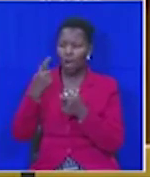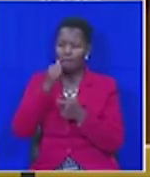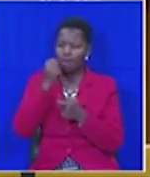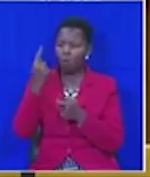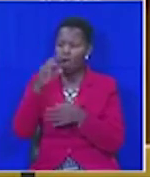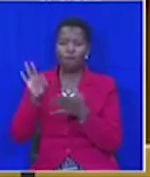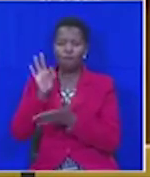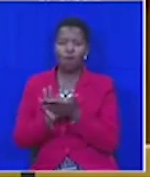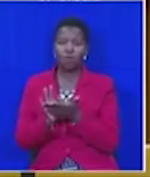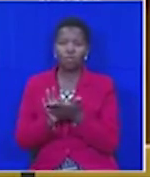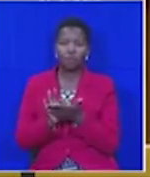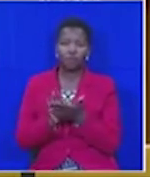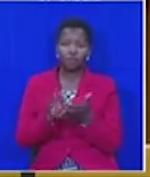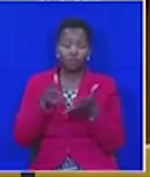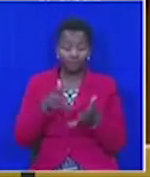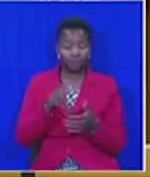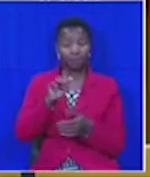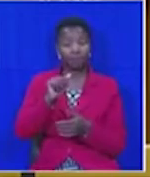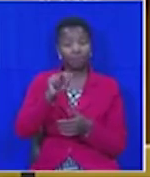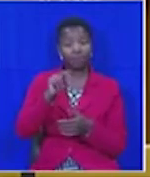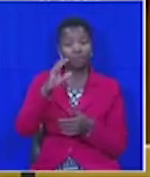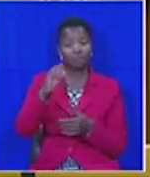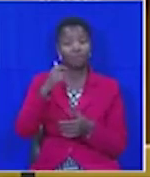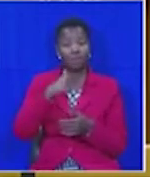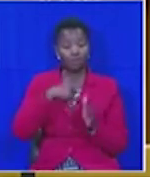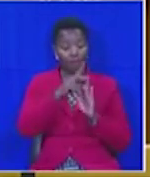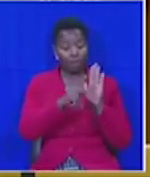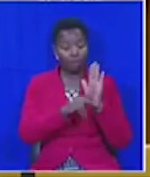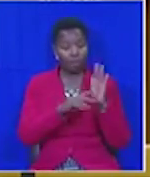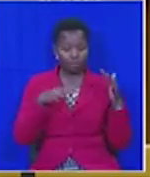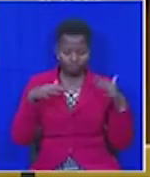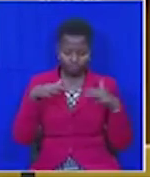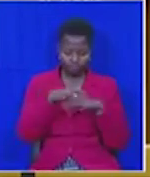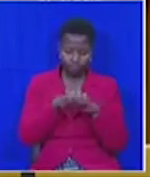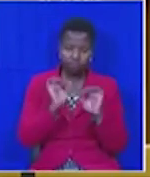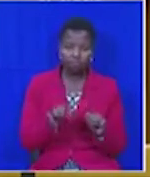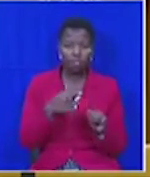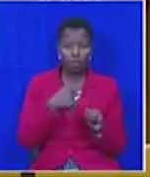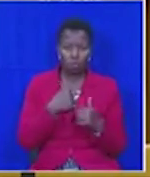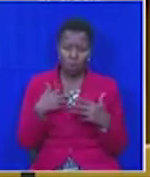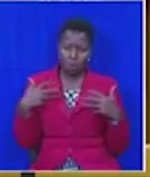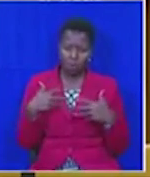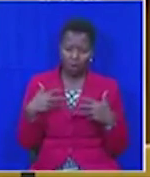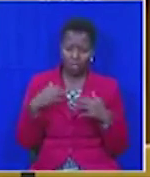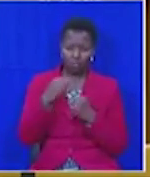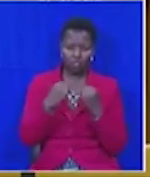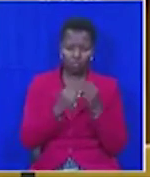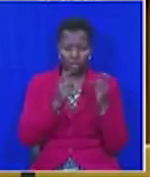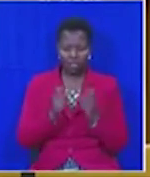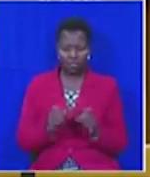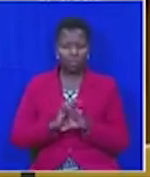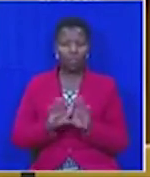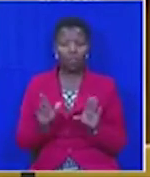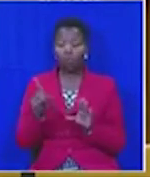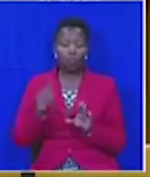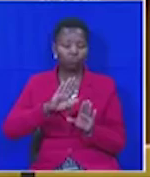as the ANC, we are going to implement our policies without worrying about the structural adjustment. Forget